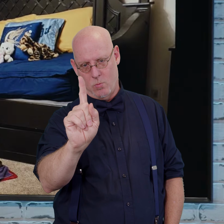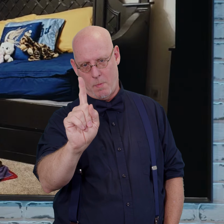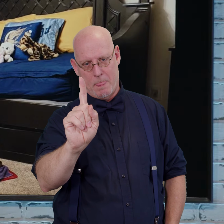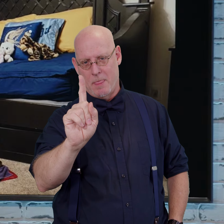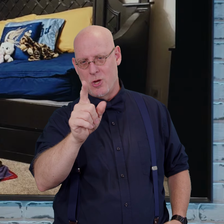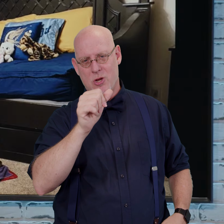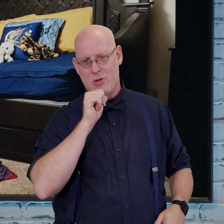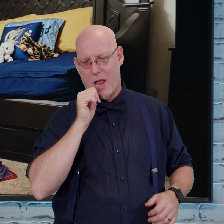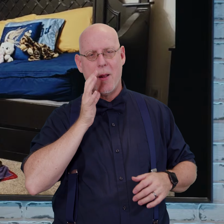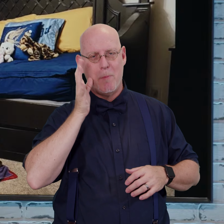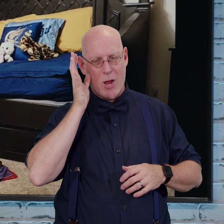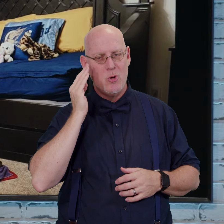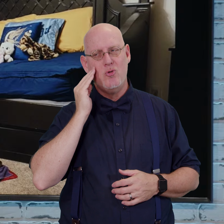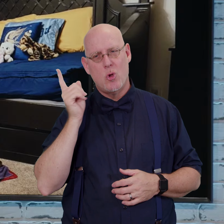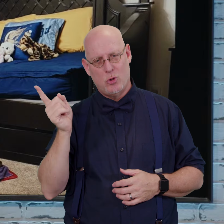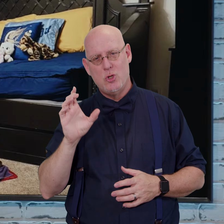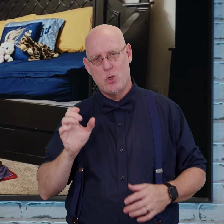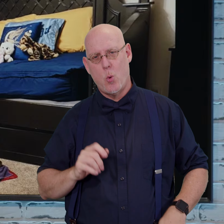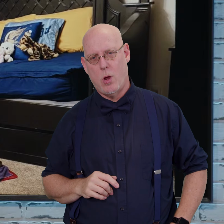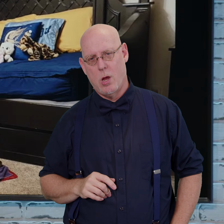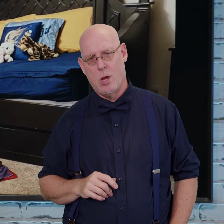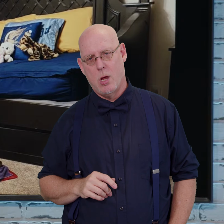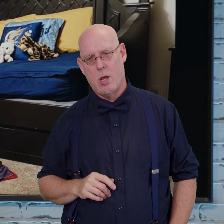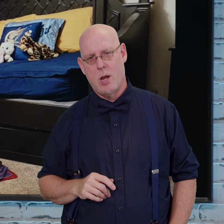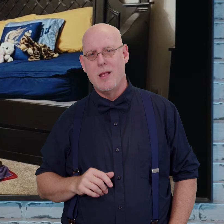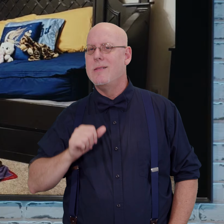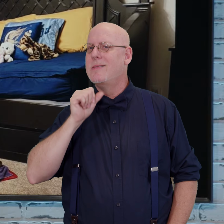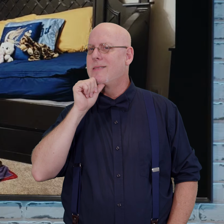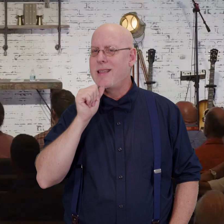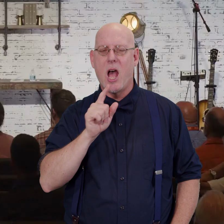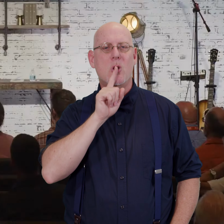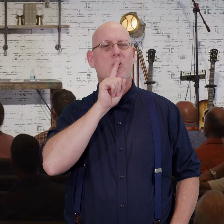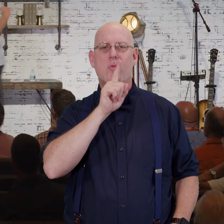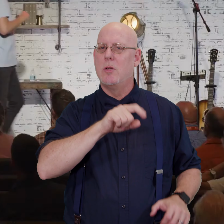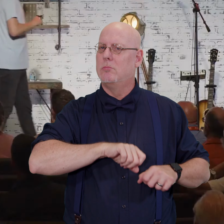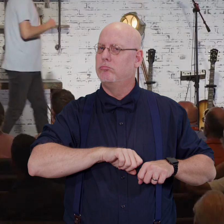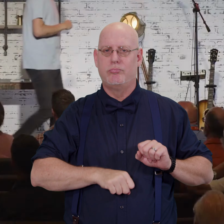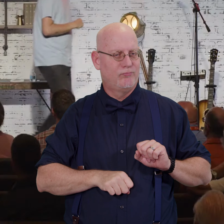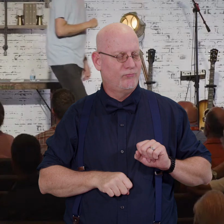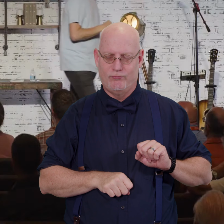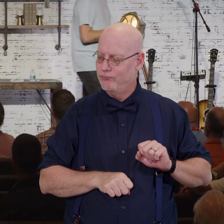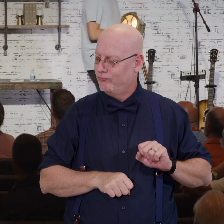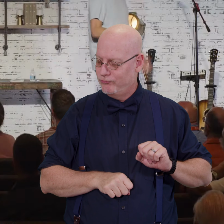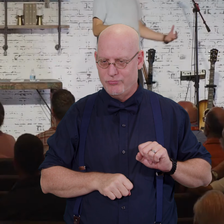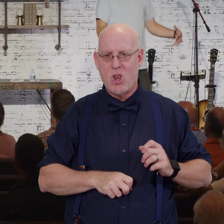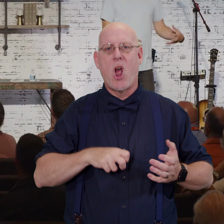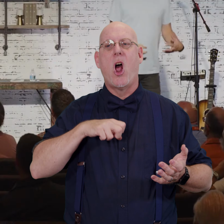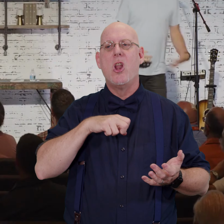You're not even her parent, and you know darn well what she's doing right there. That is not legitimate contrition.